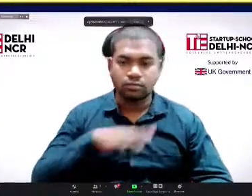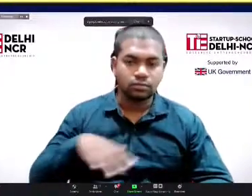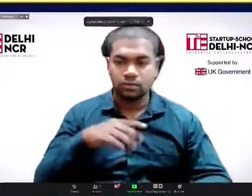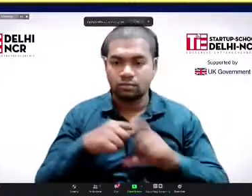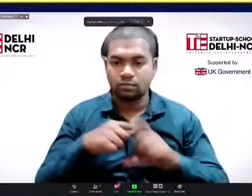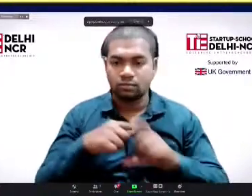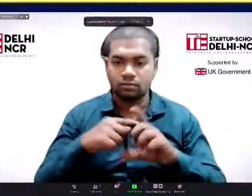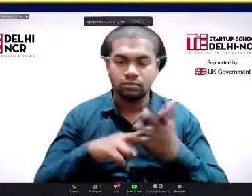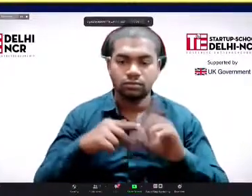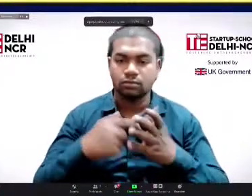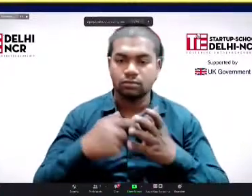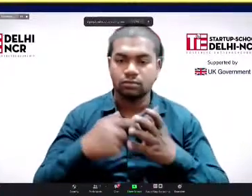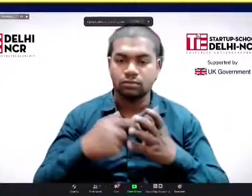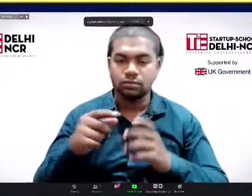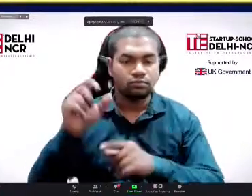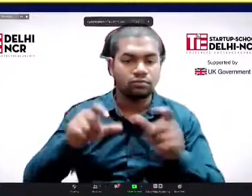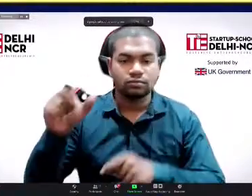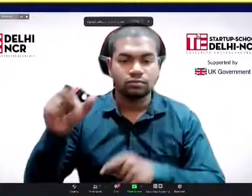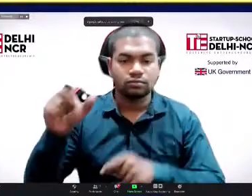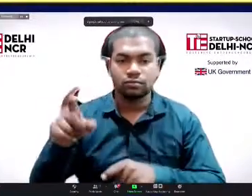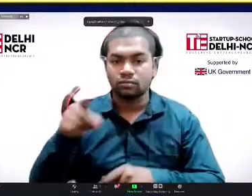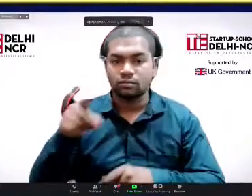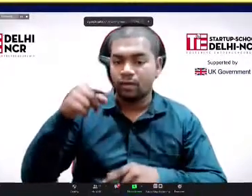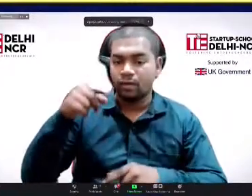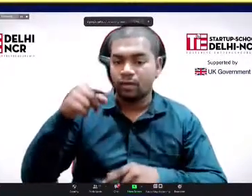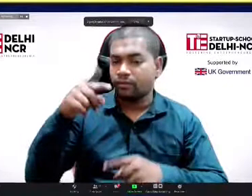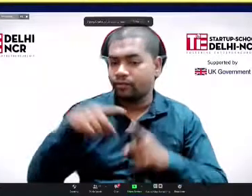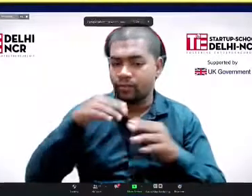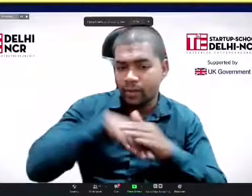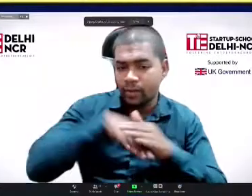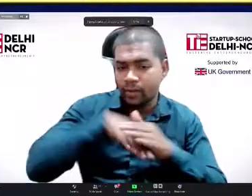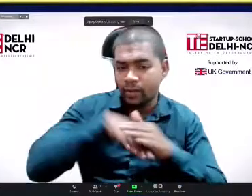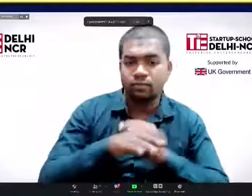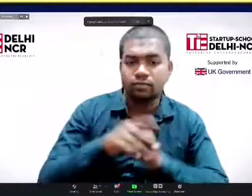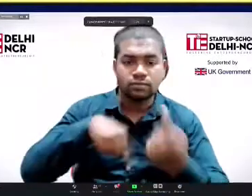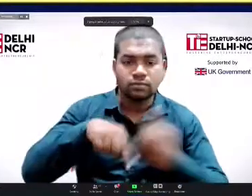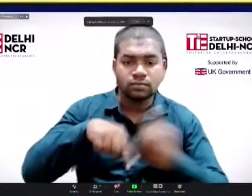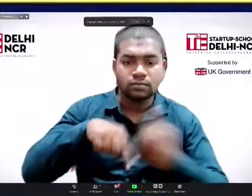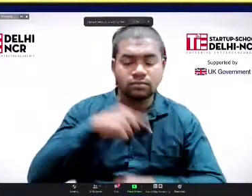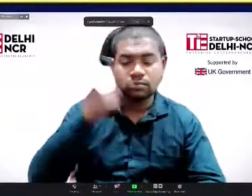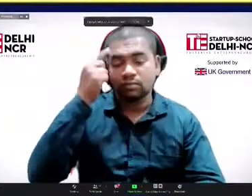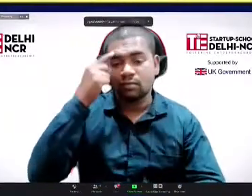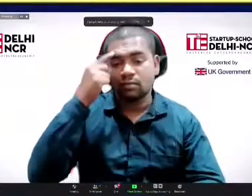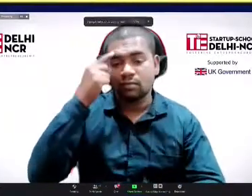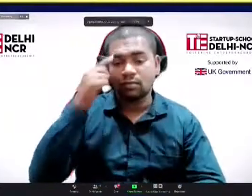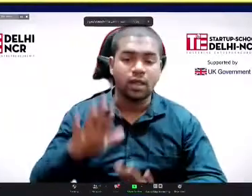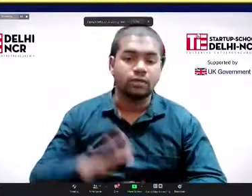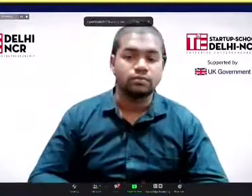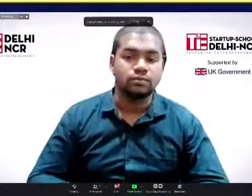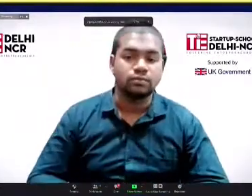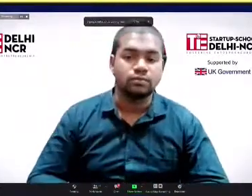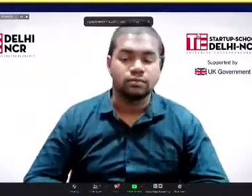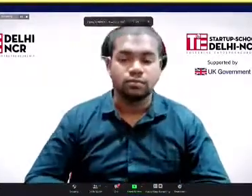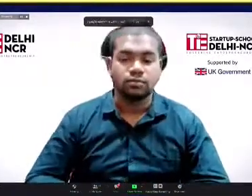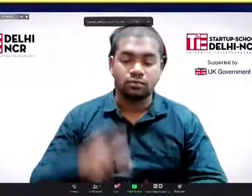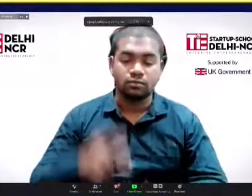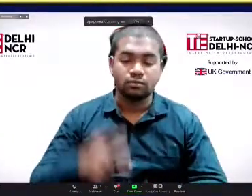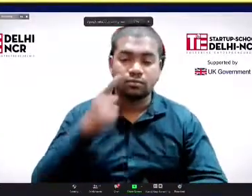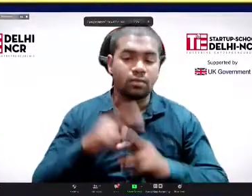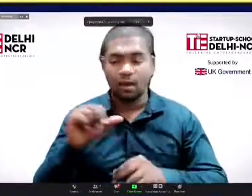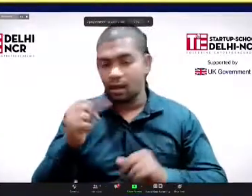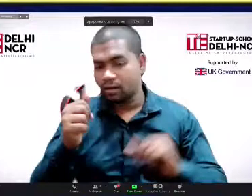to be somebody who's an integrative thinker. We cannot be only left brain. He has to be both, and he or she has to be both